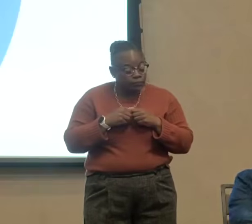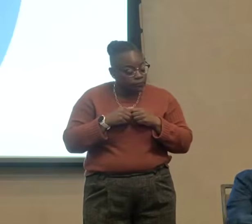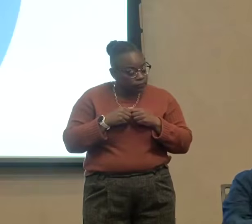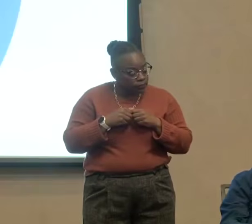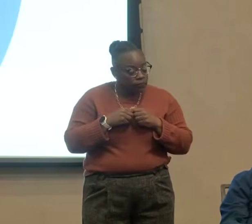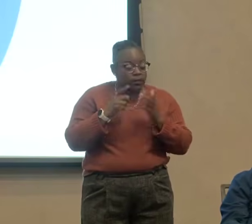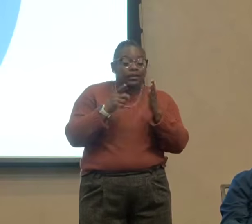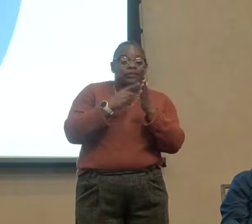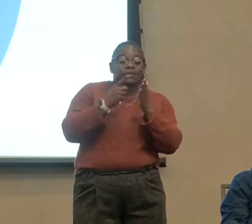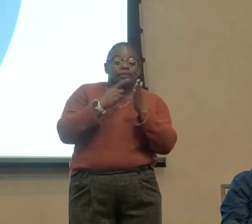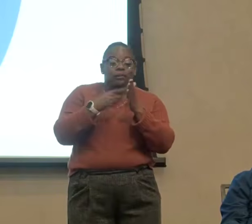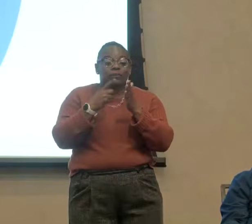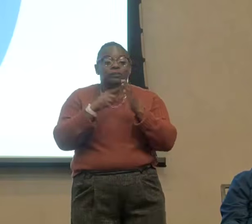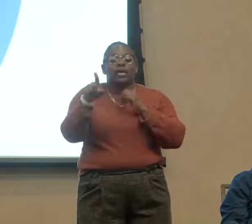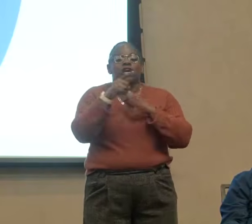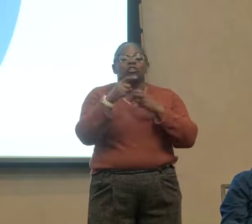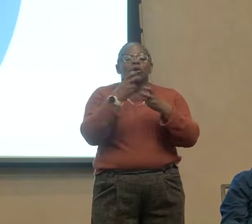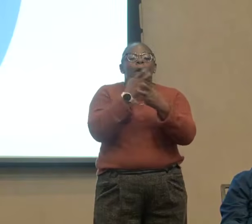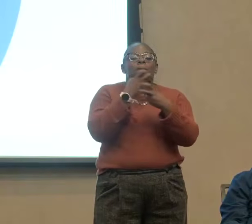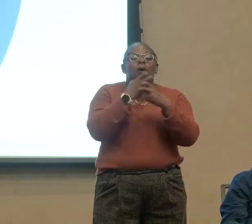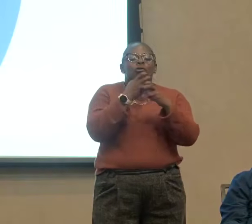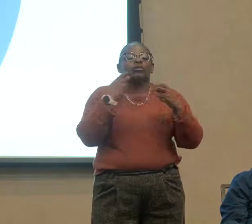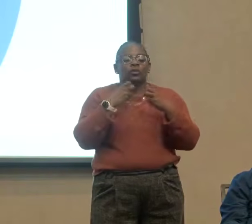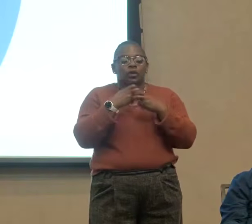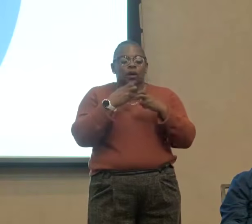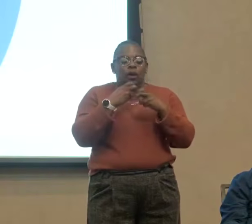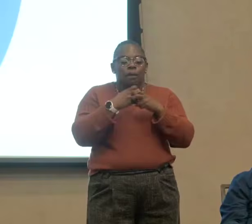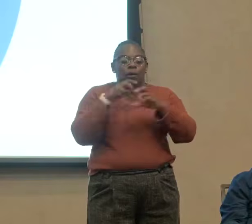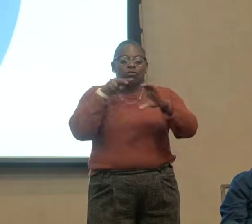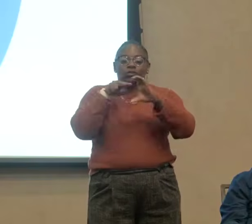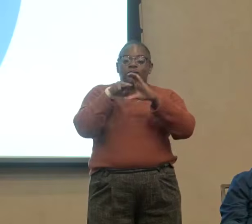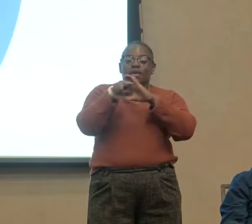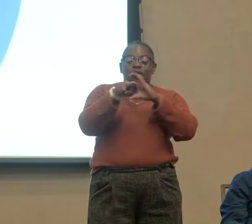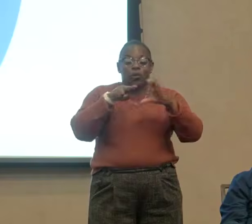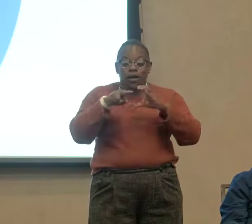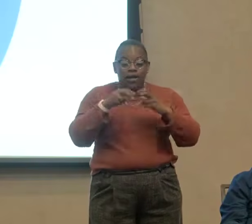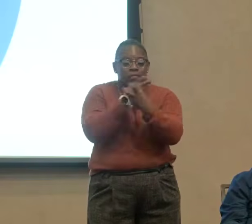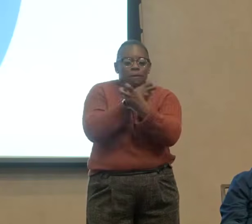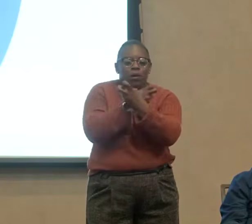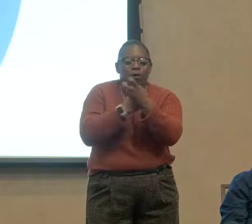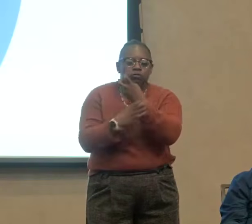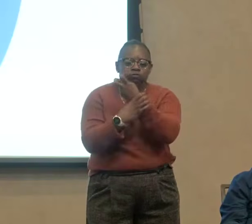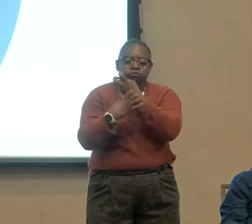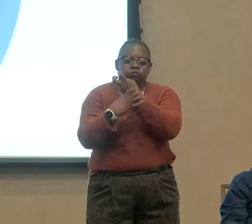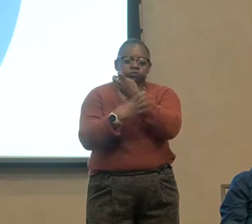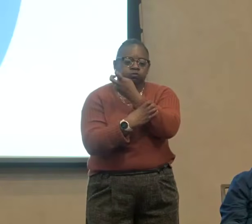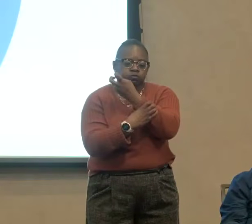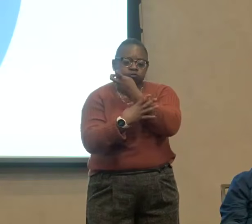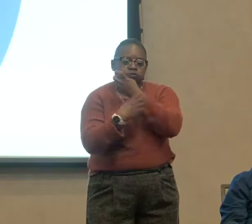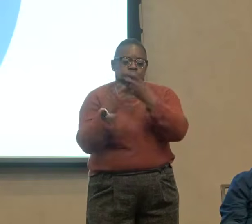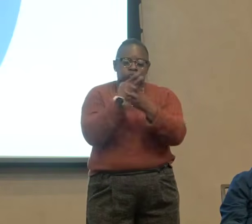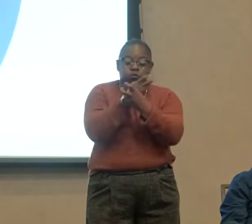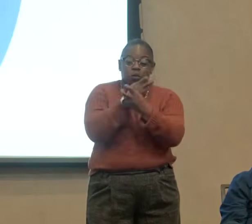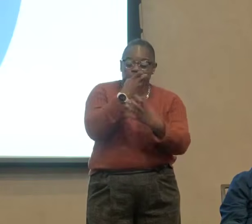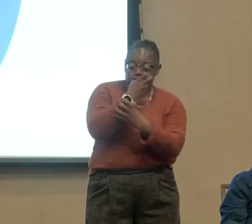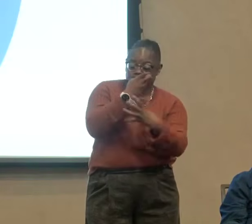Therefore, sometimes I do a bone scan because what I'm looking for is inflammation. And a bone scan will show me if the